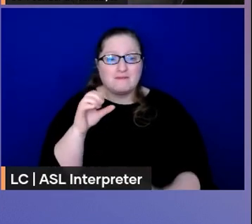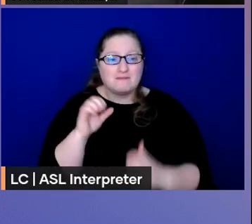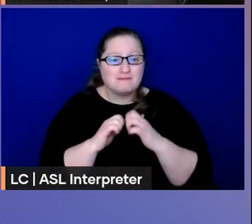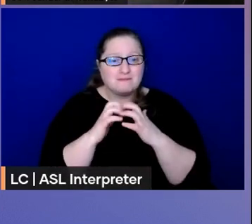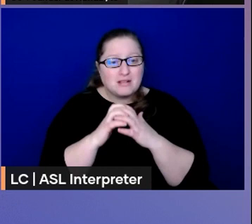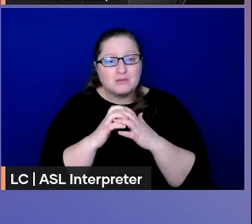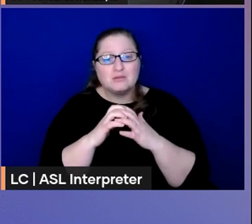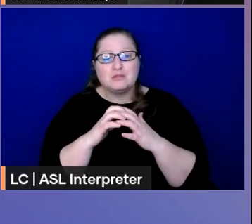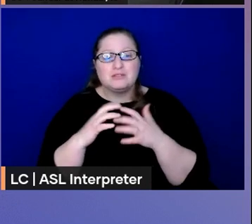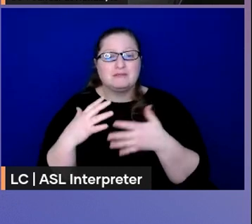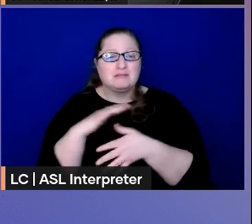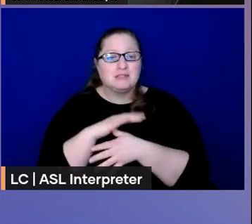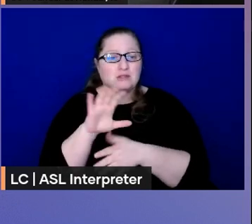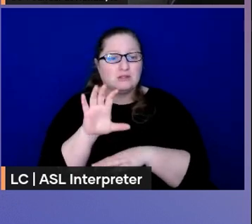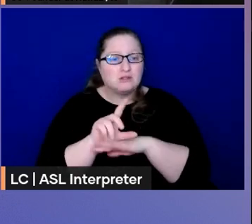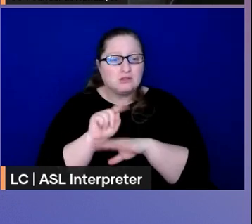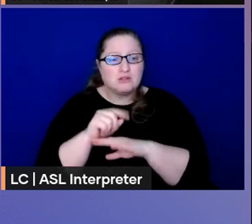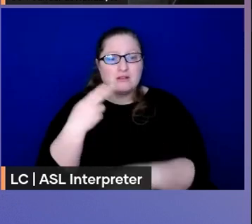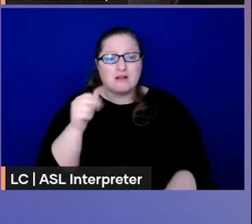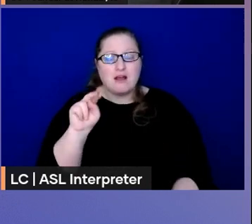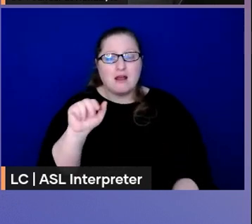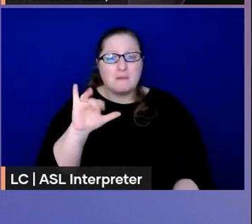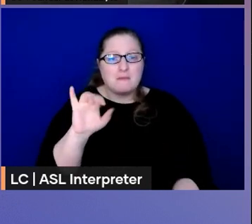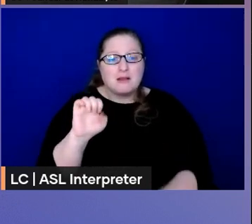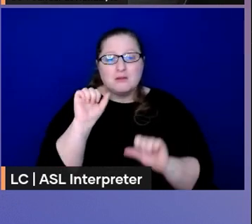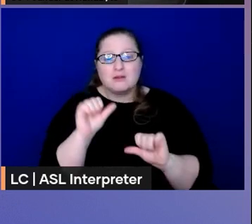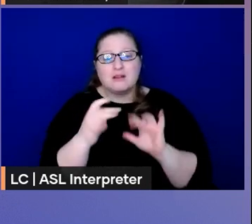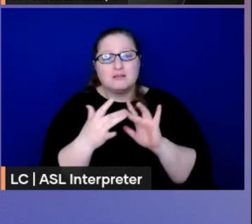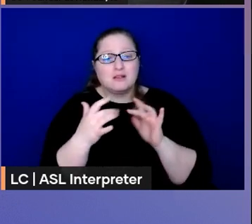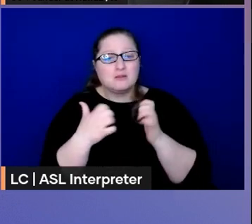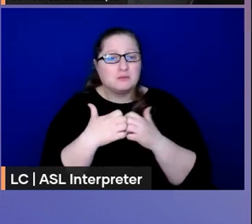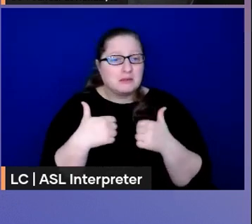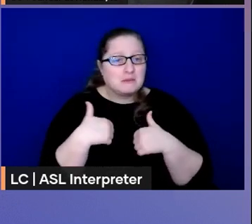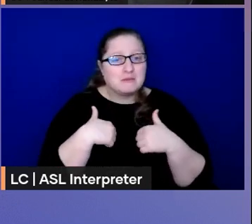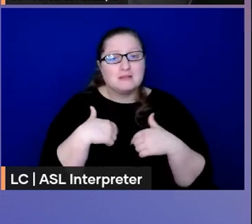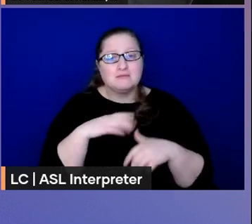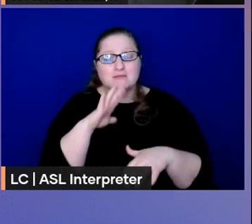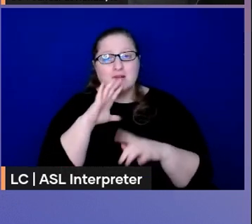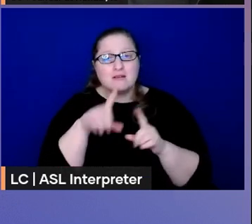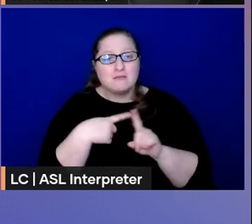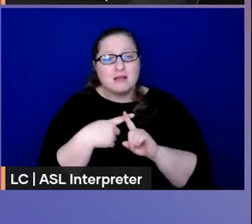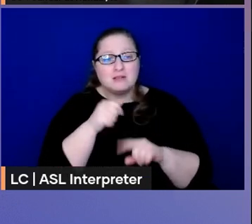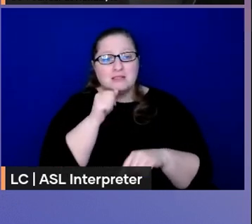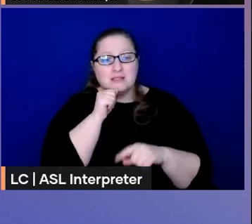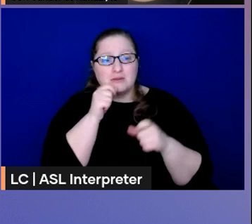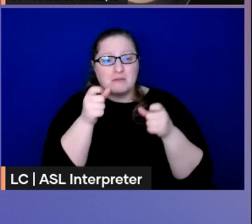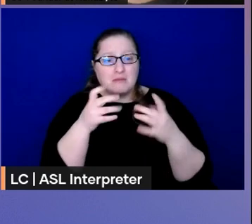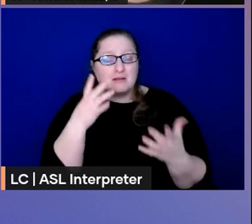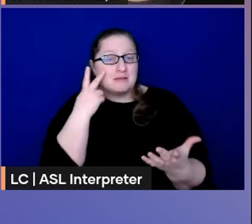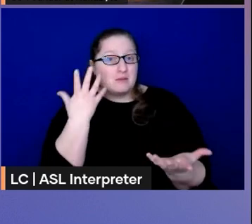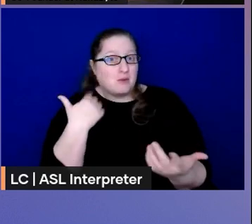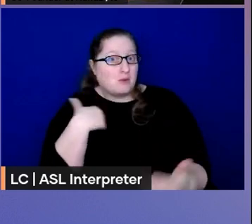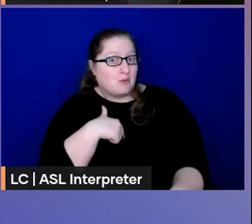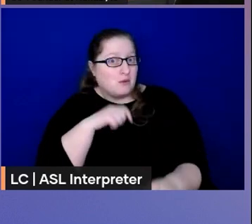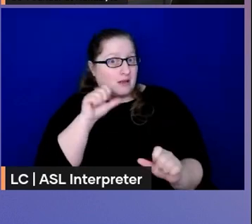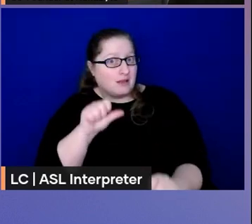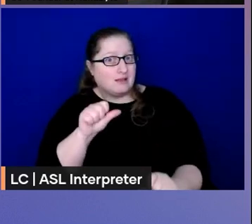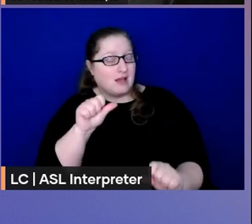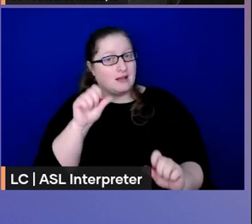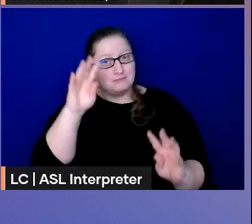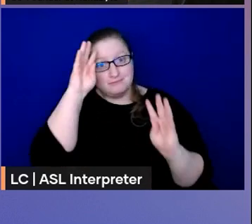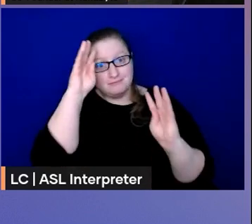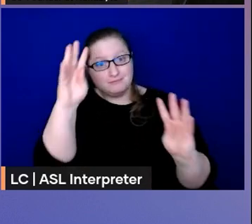email, Twitter, GitHub, anywhere you want to contact me, talk about secrets management, see what we can come up with for